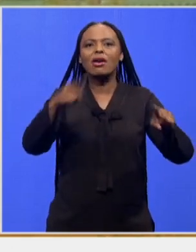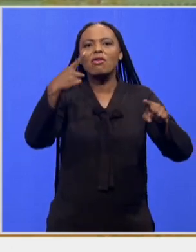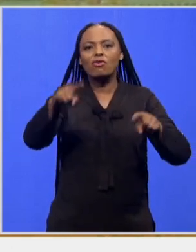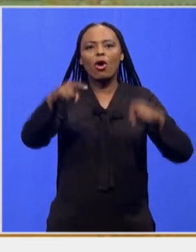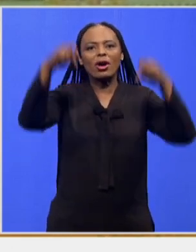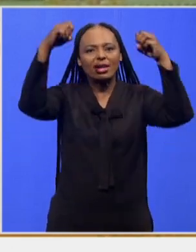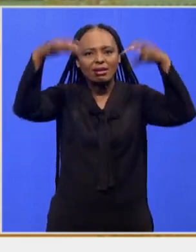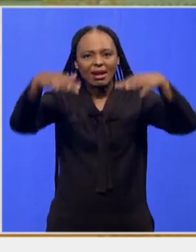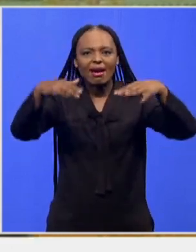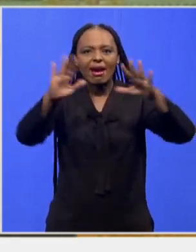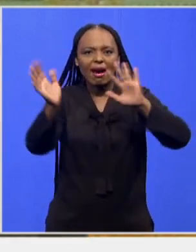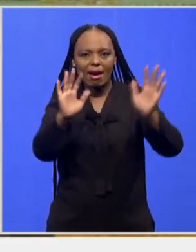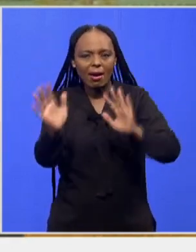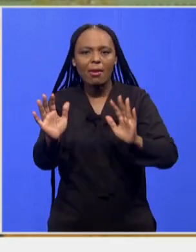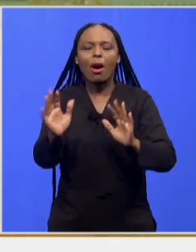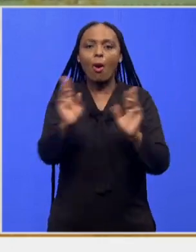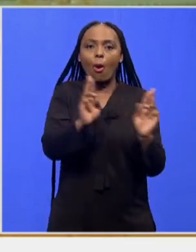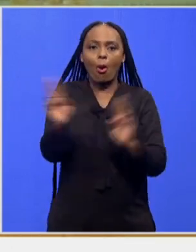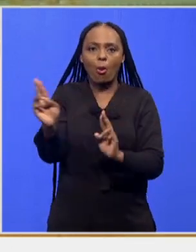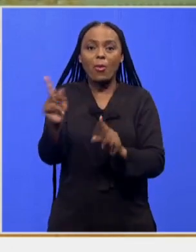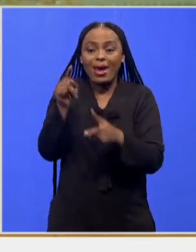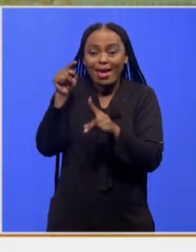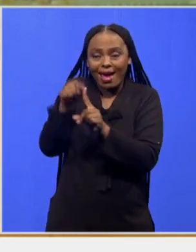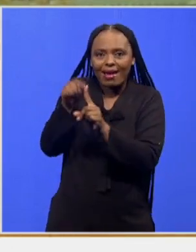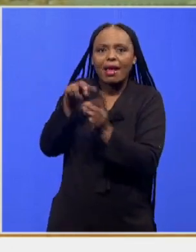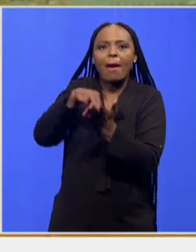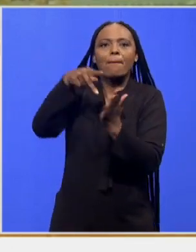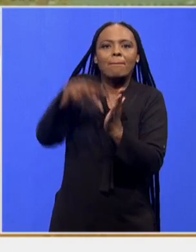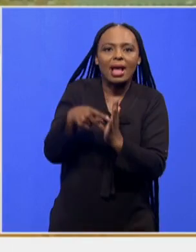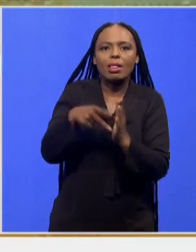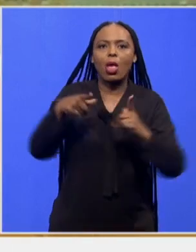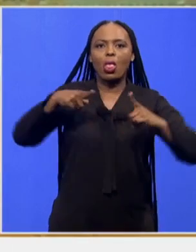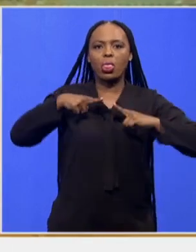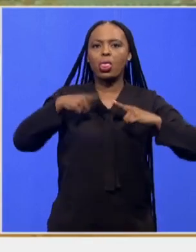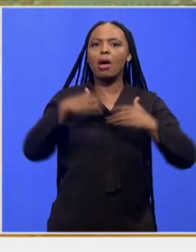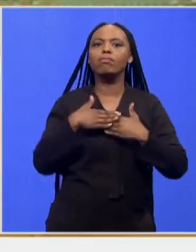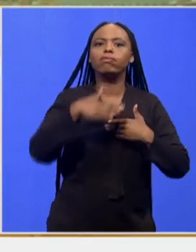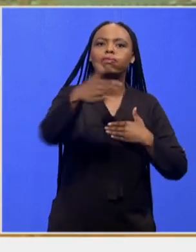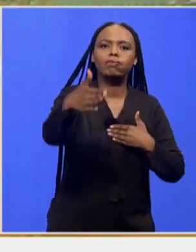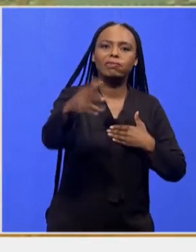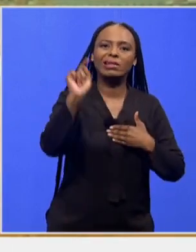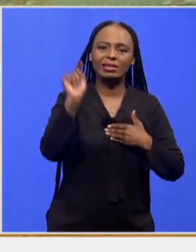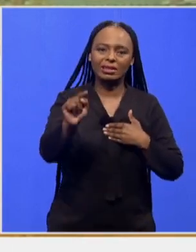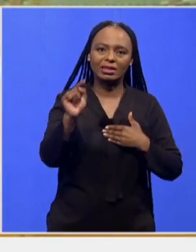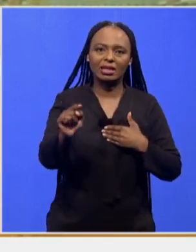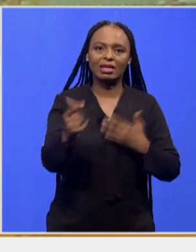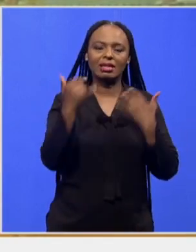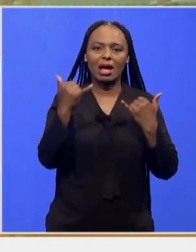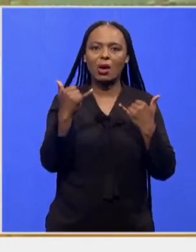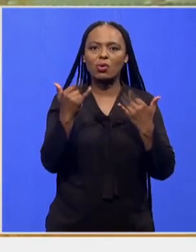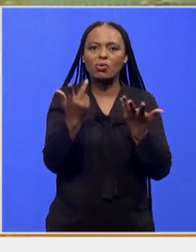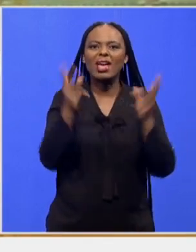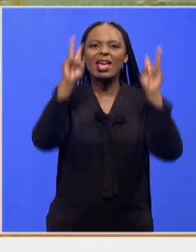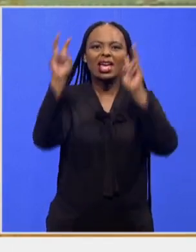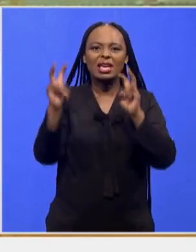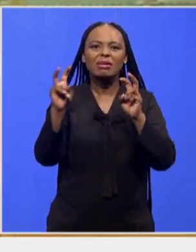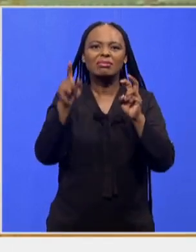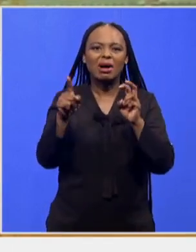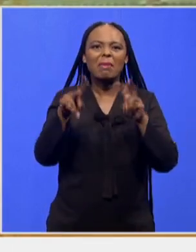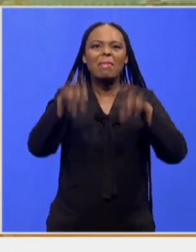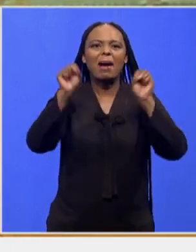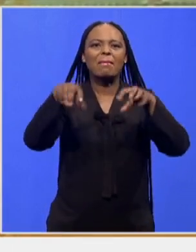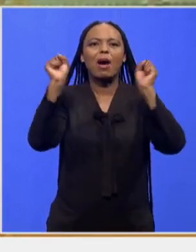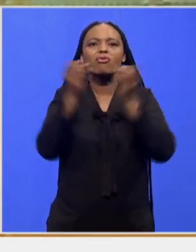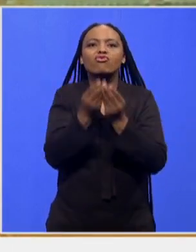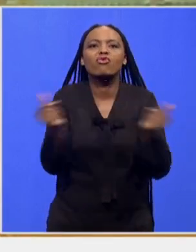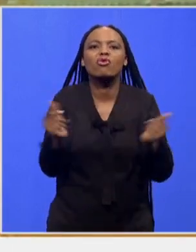we're hoping that he'll come up with some sort of plan as to how are we going to deal with the issue of load shedding, how are we going